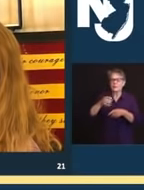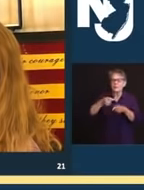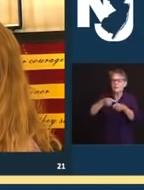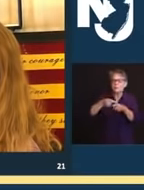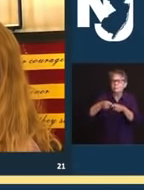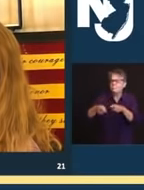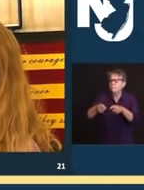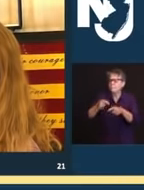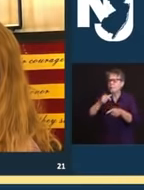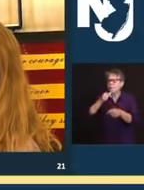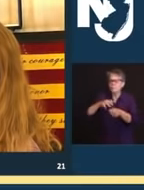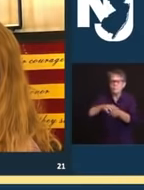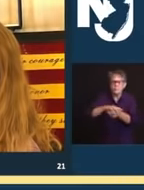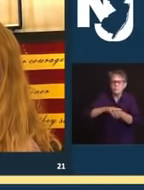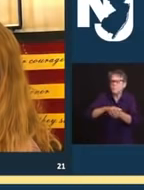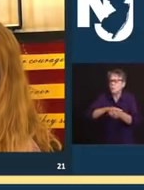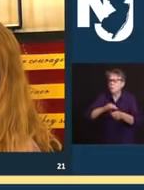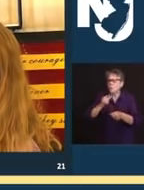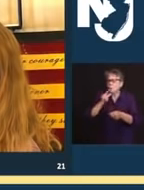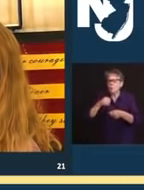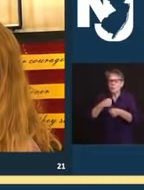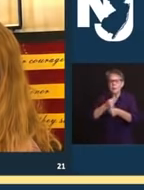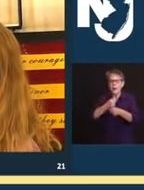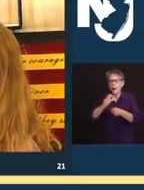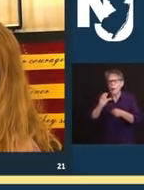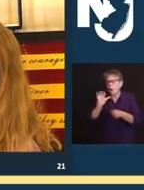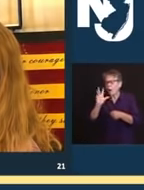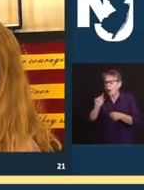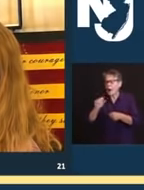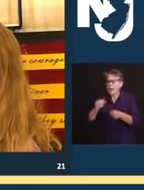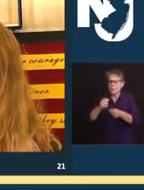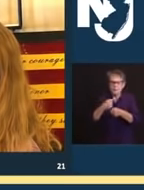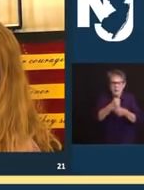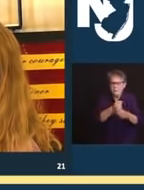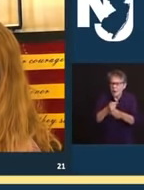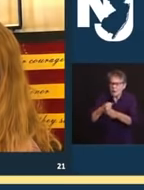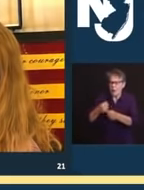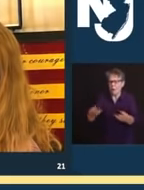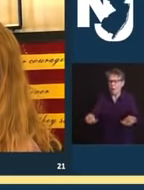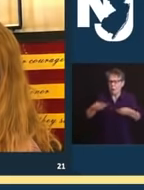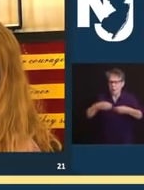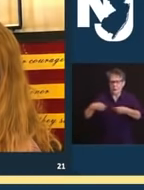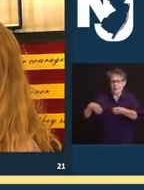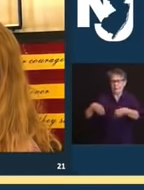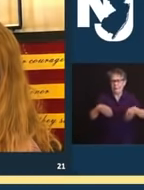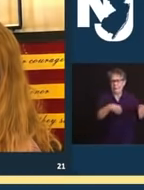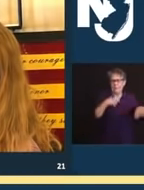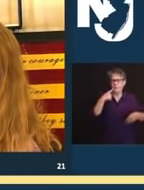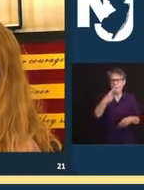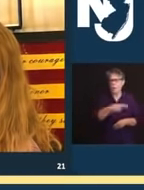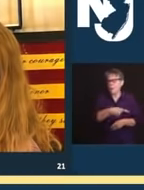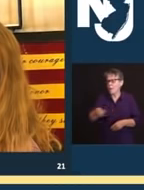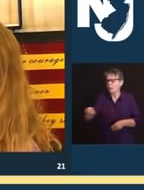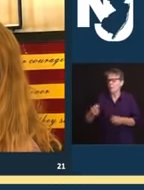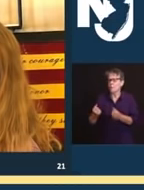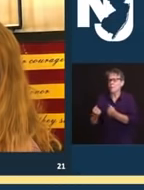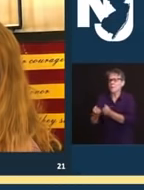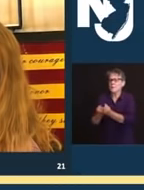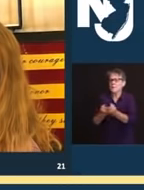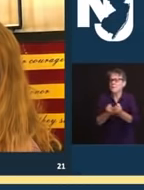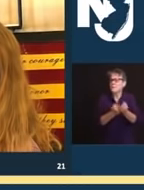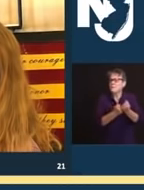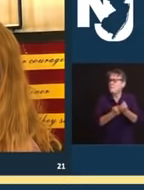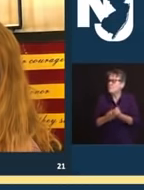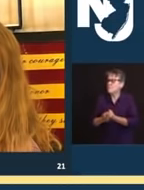produced furniture since local artists turned to her to help them sell their works during the Great Recession. And today, Perennial Home remains